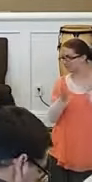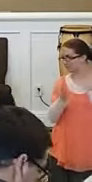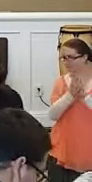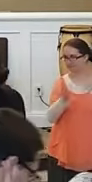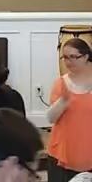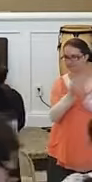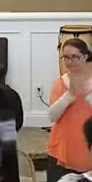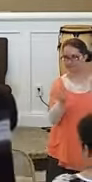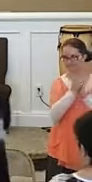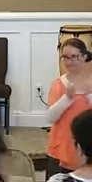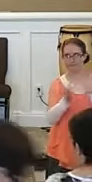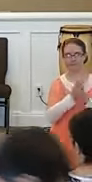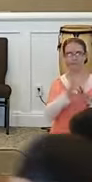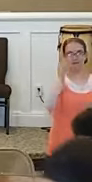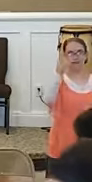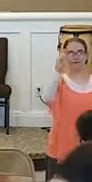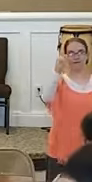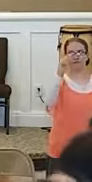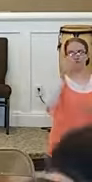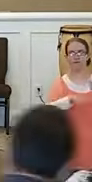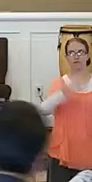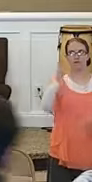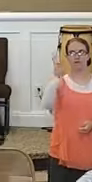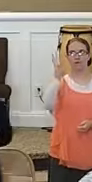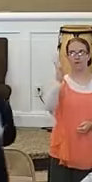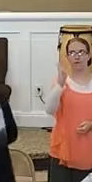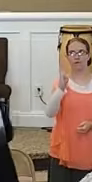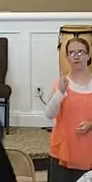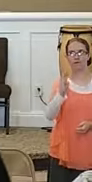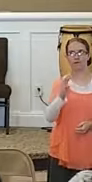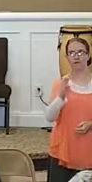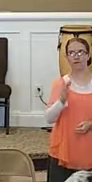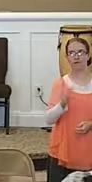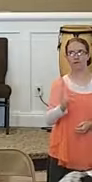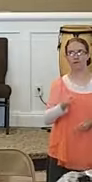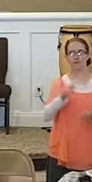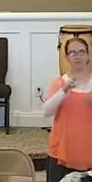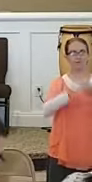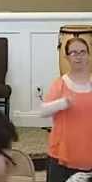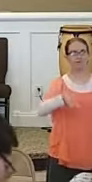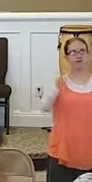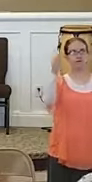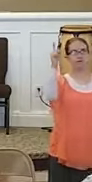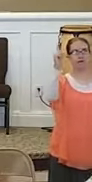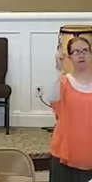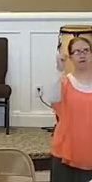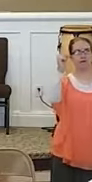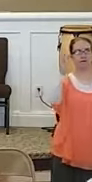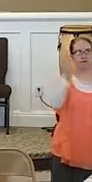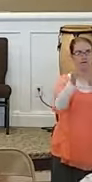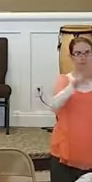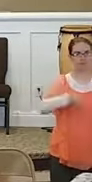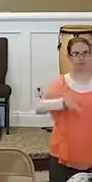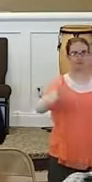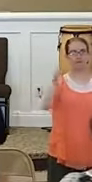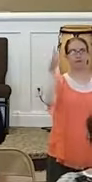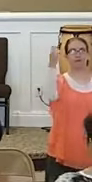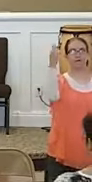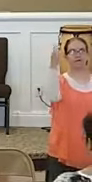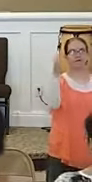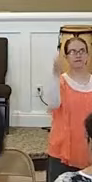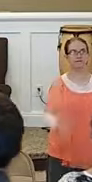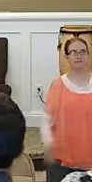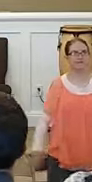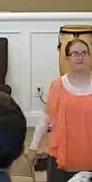Hallelujah. Hallelujah. Acts chapter 4. And we're going to begin with verse 1. And we're going to read down to verse 13.